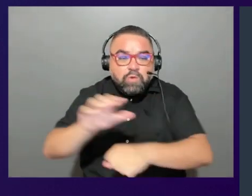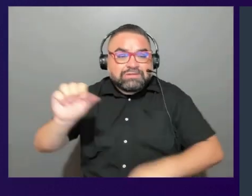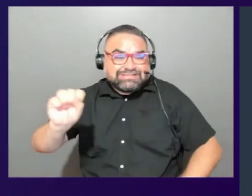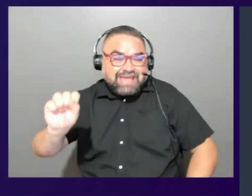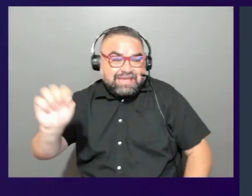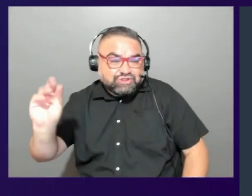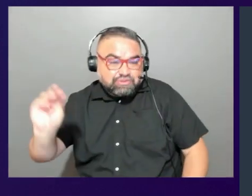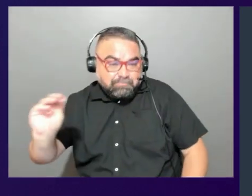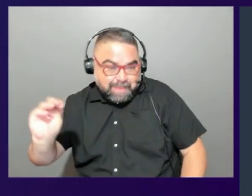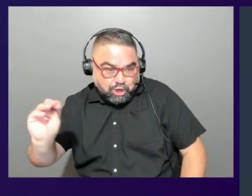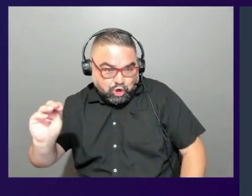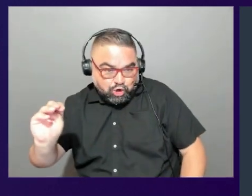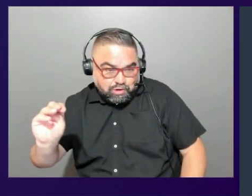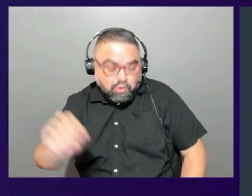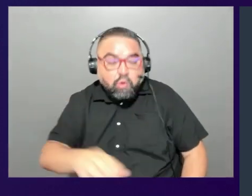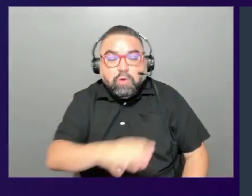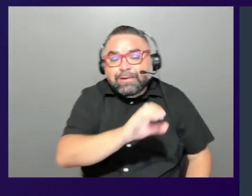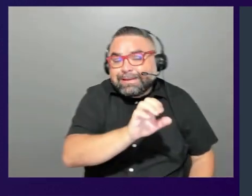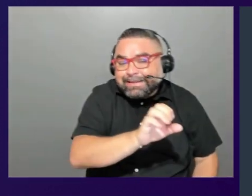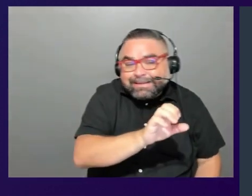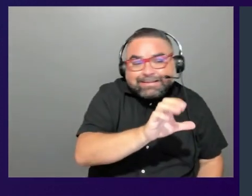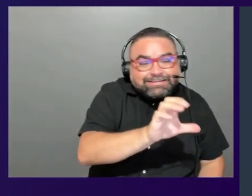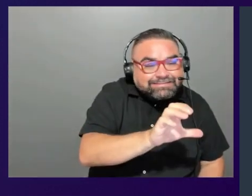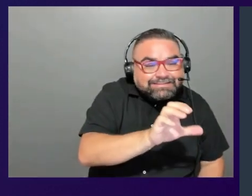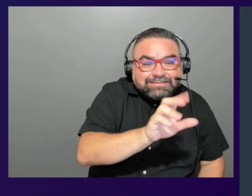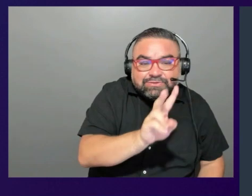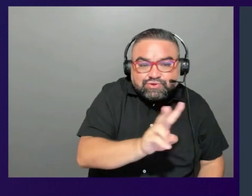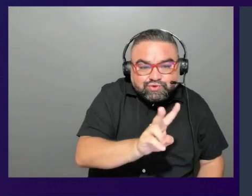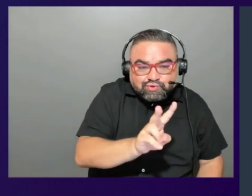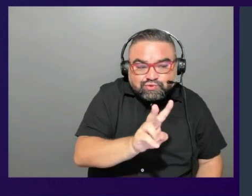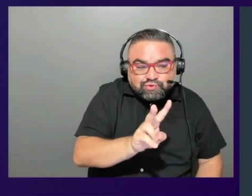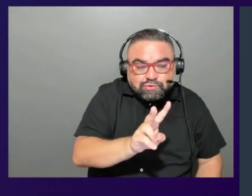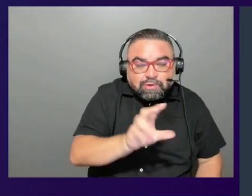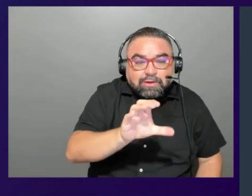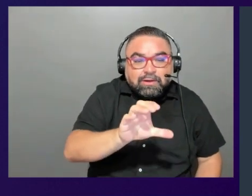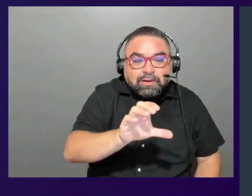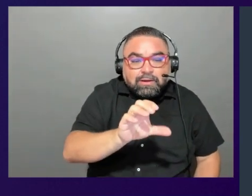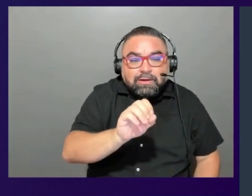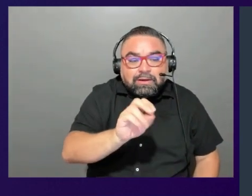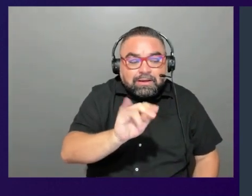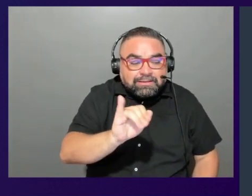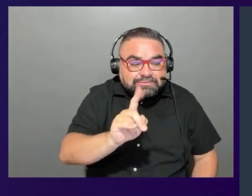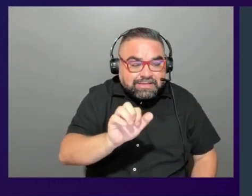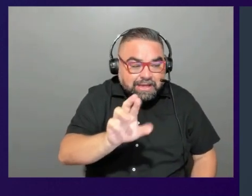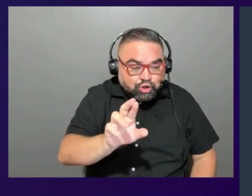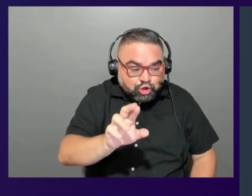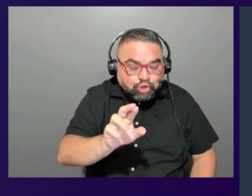like EC2, containers, compute, and open source frameworks.